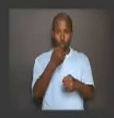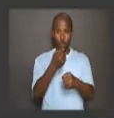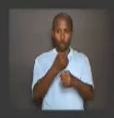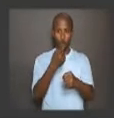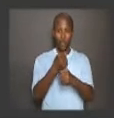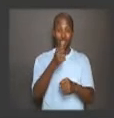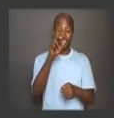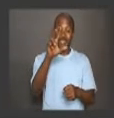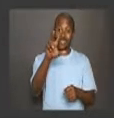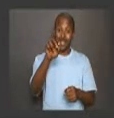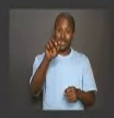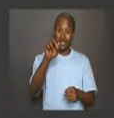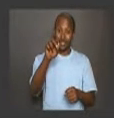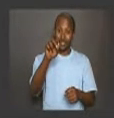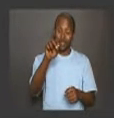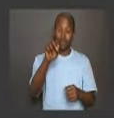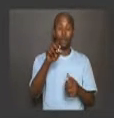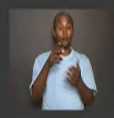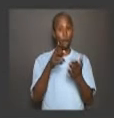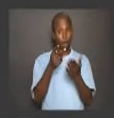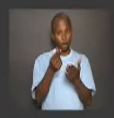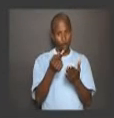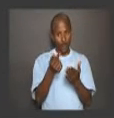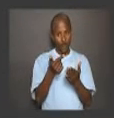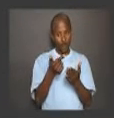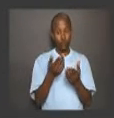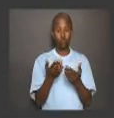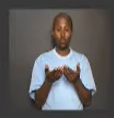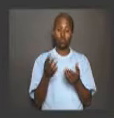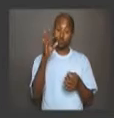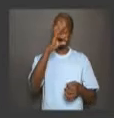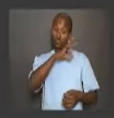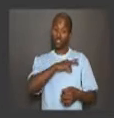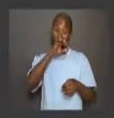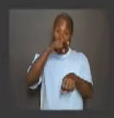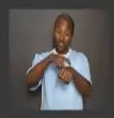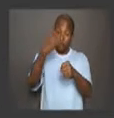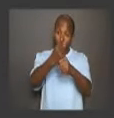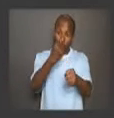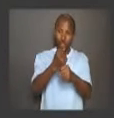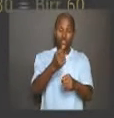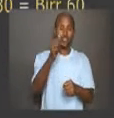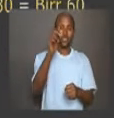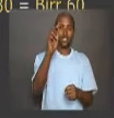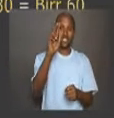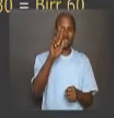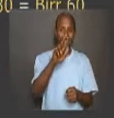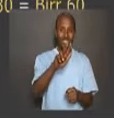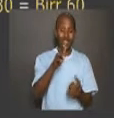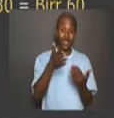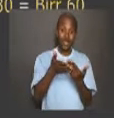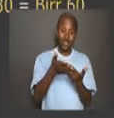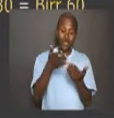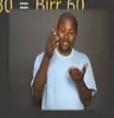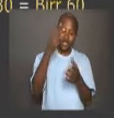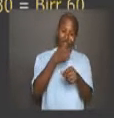is 30 bir, then your overtime rate is 45 bir, and your